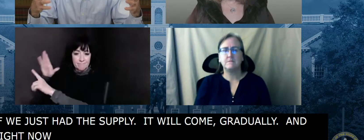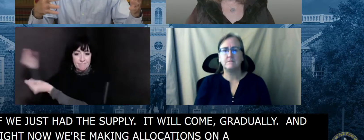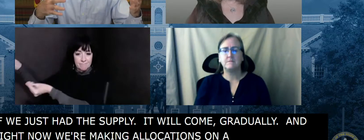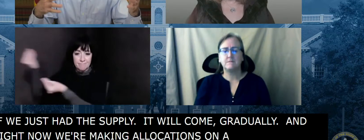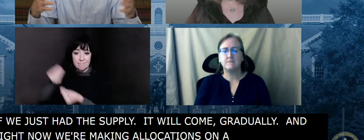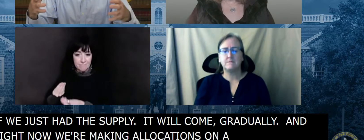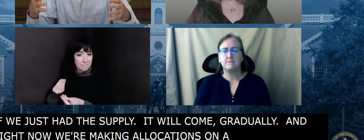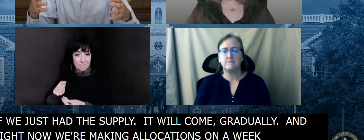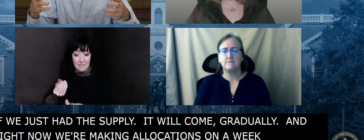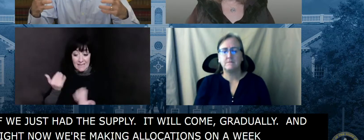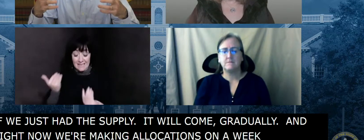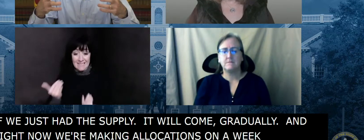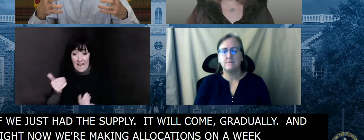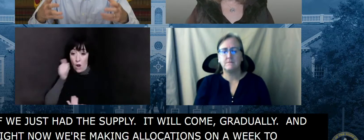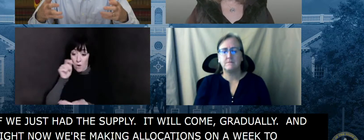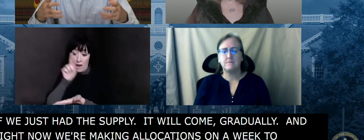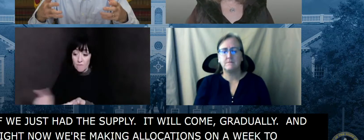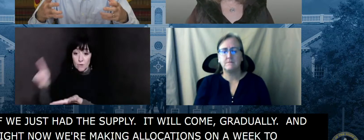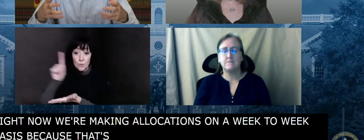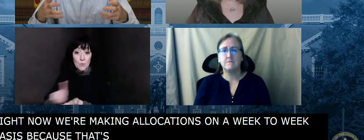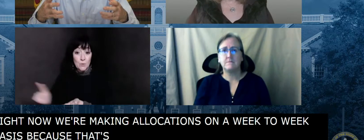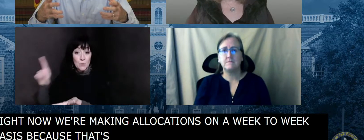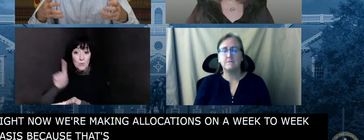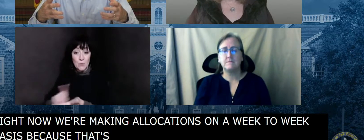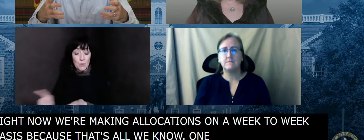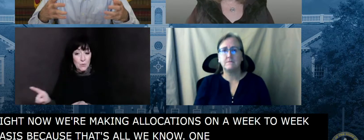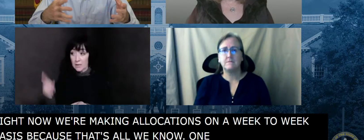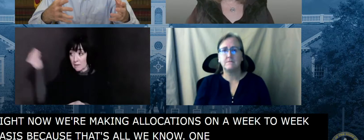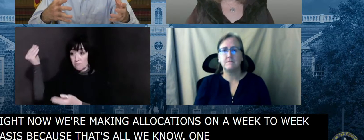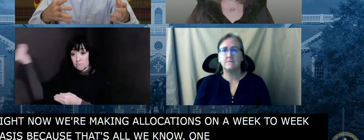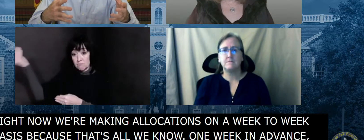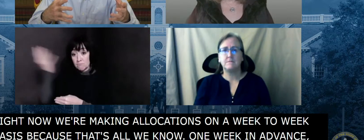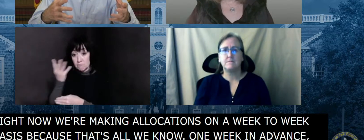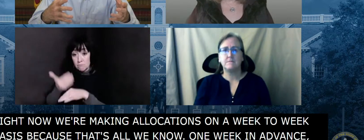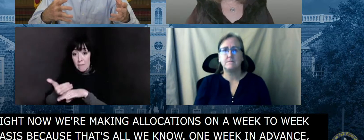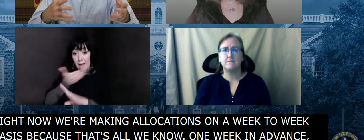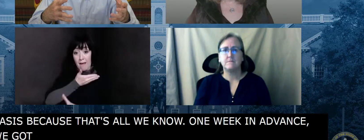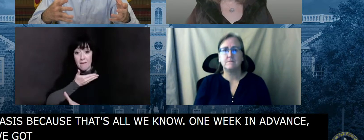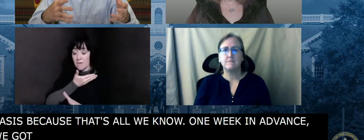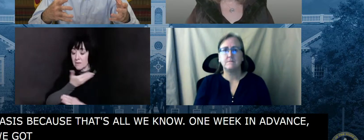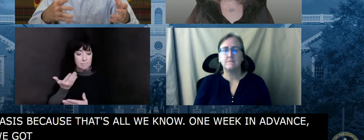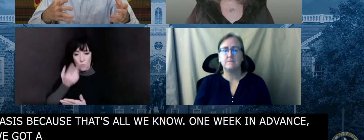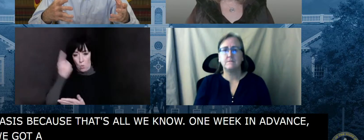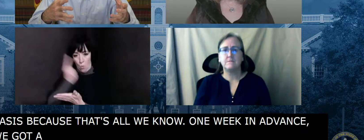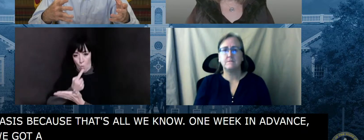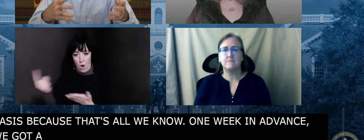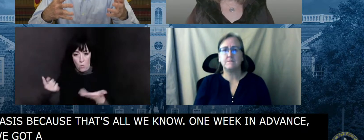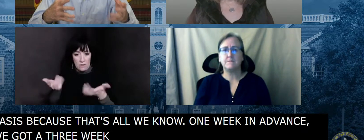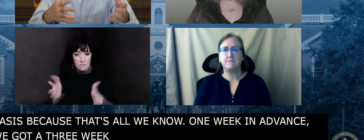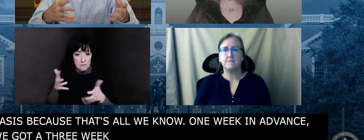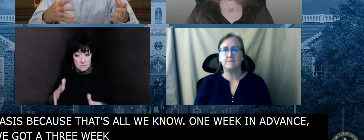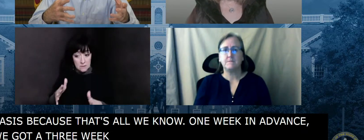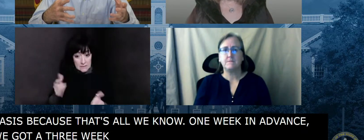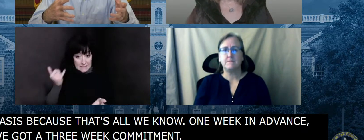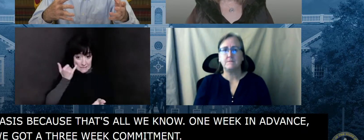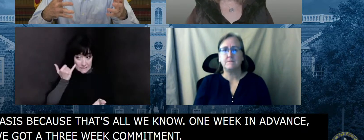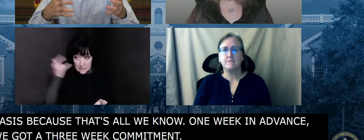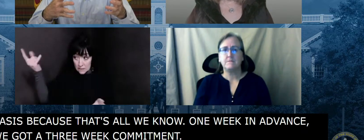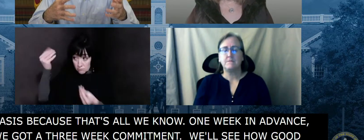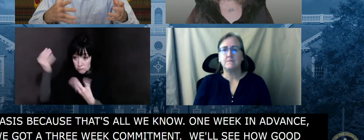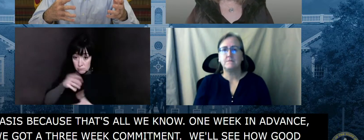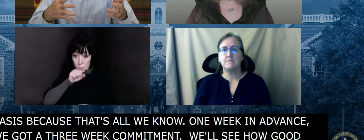know. 1 week in advance. We got a 3-week commitment. We'll see how good it is in the next 3 weeks from the federal